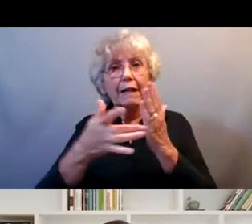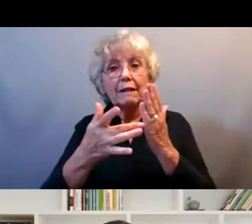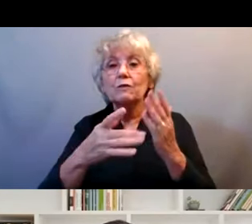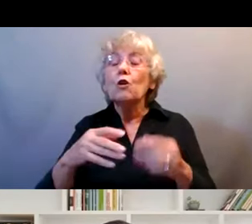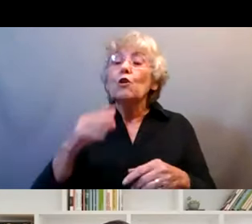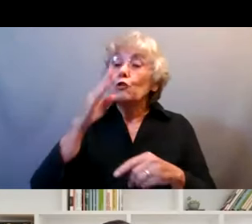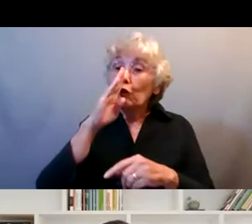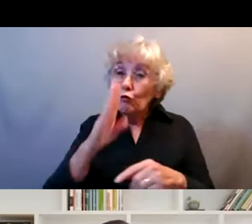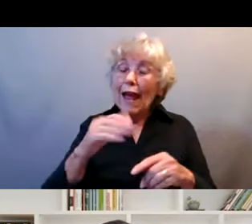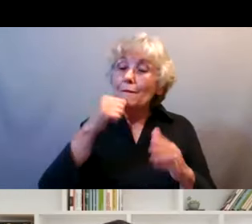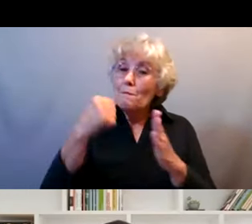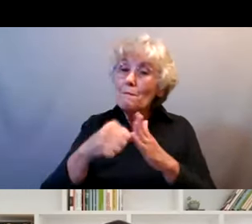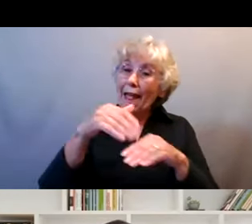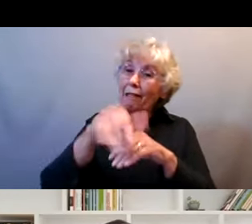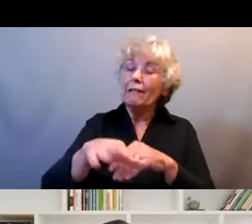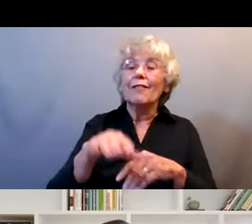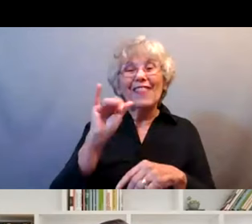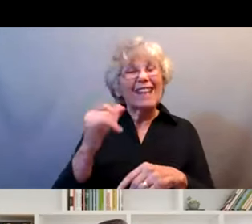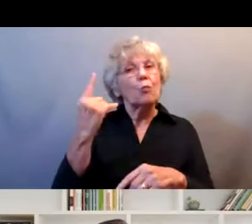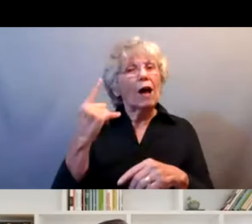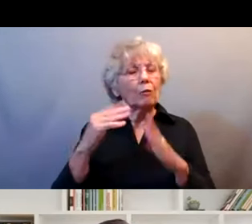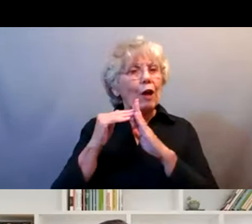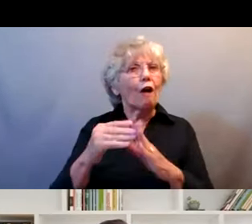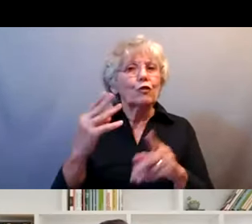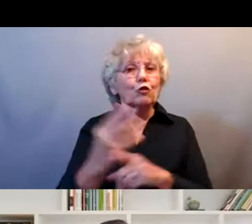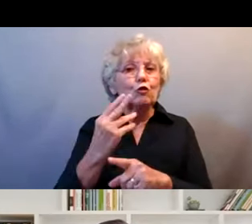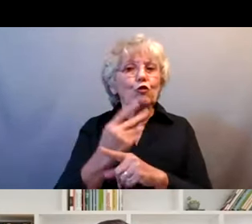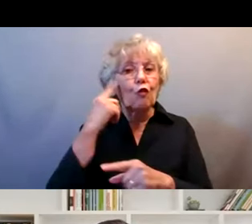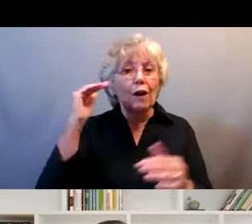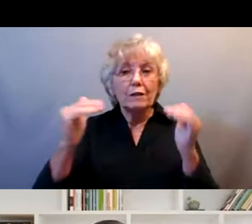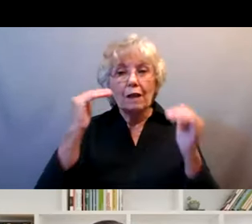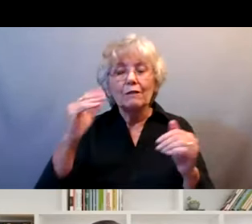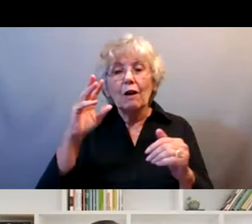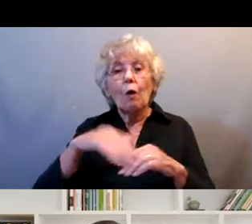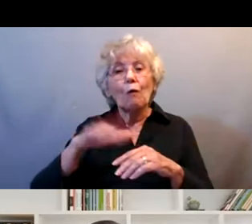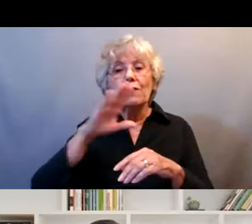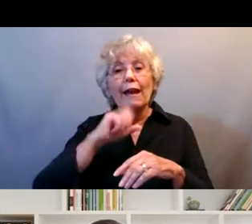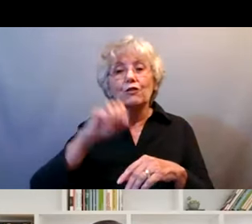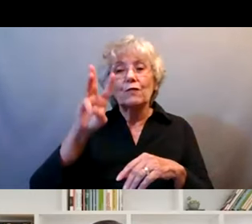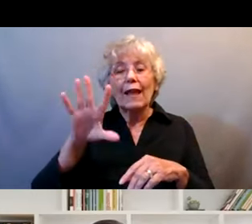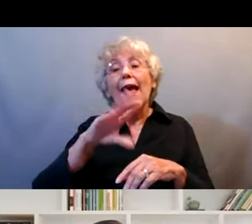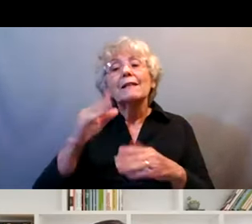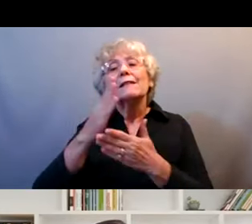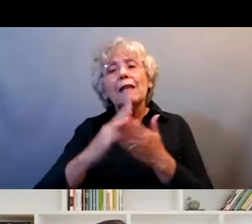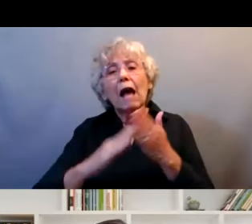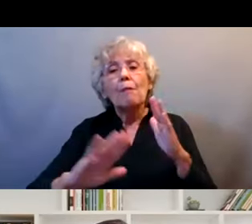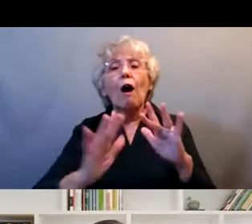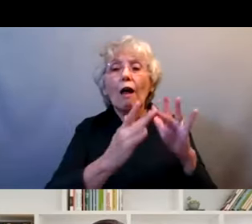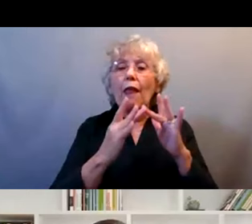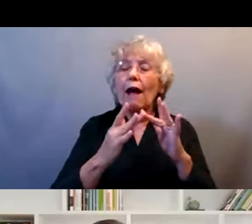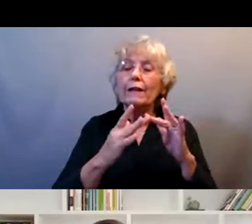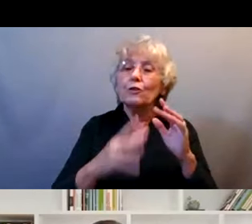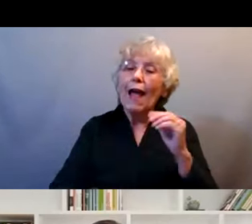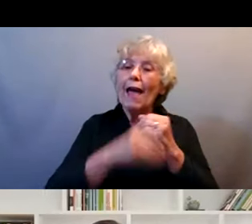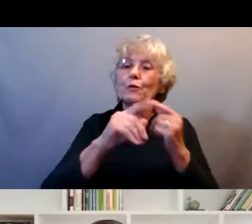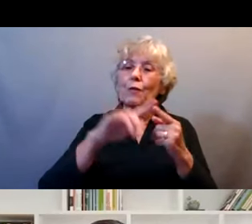one highly utilized by adults 65 plus, and we still have some online to supplement it as well. And on